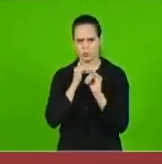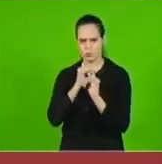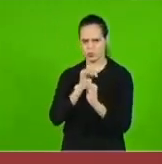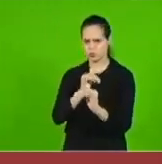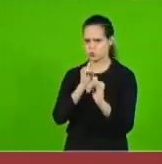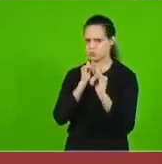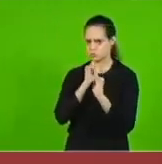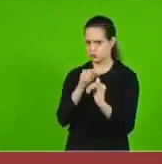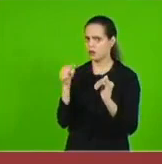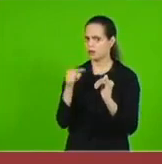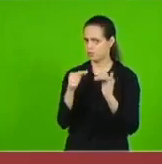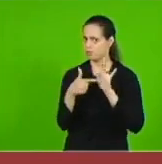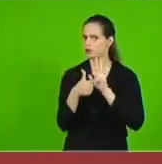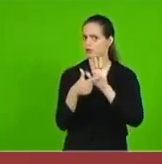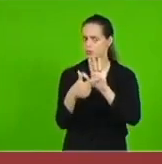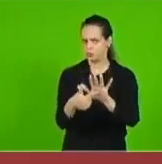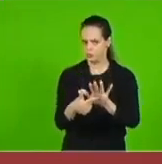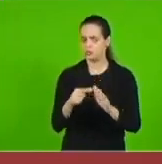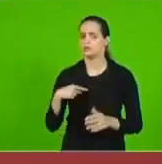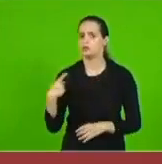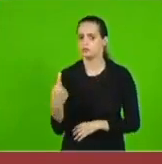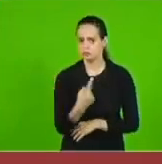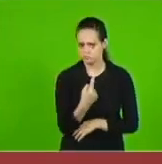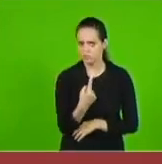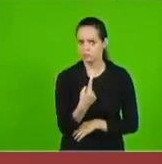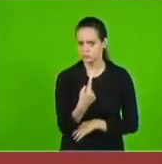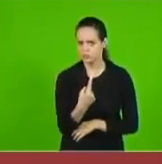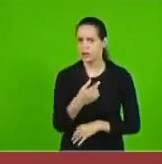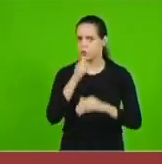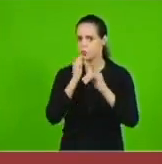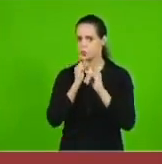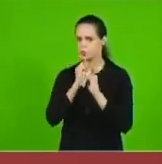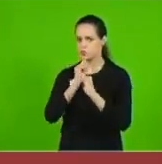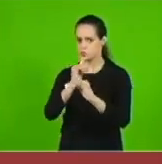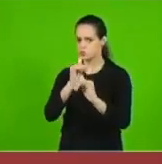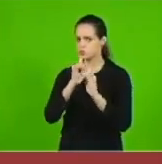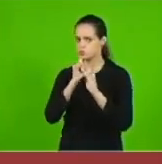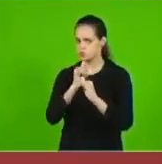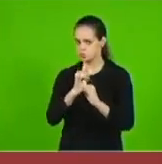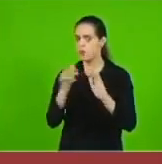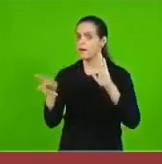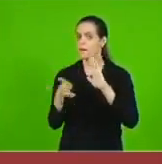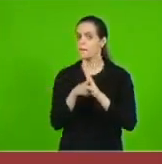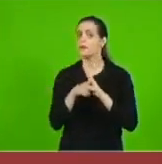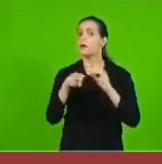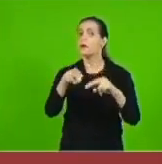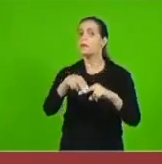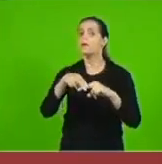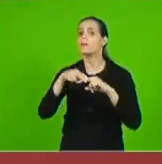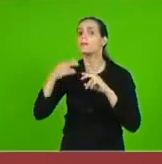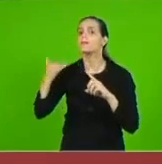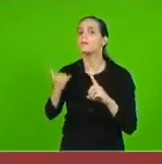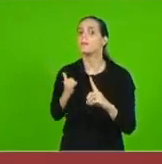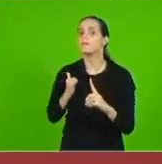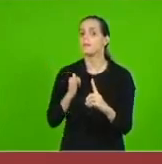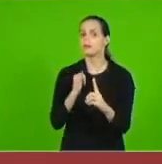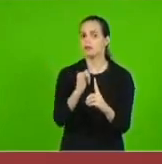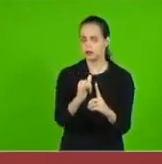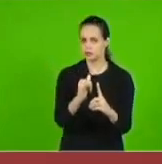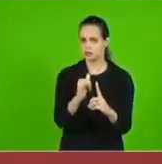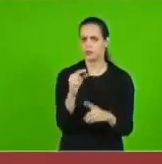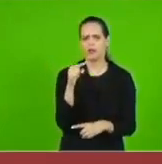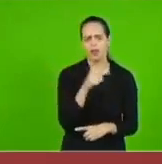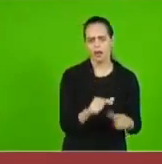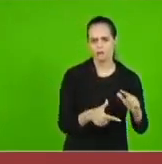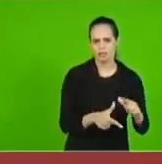in the trumpets that we are speaking about, this prophetic instrument. And it is historical for Israel, which is